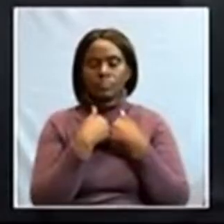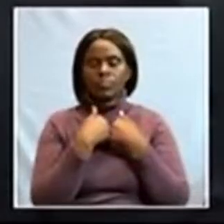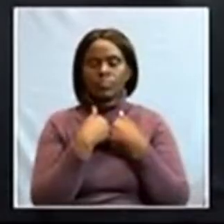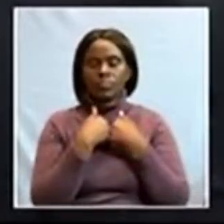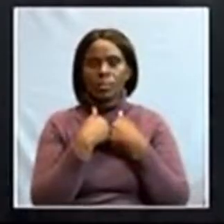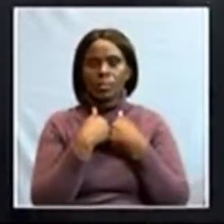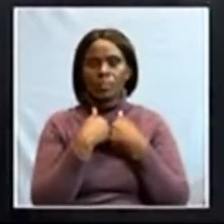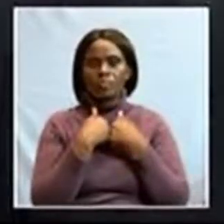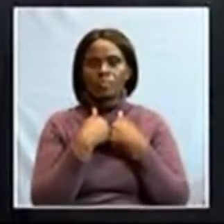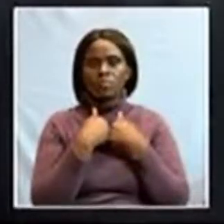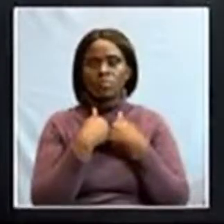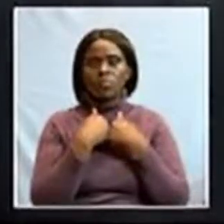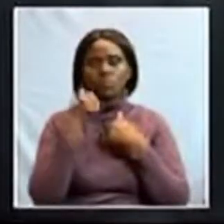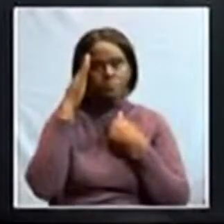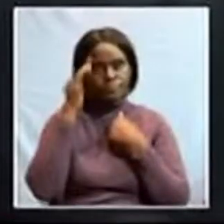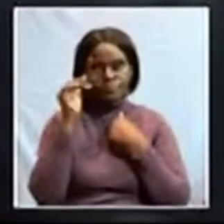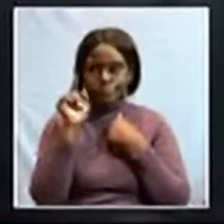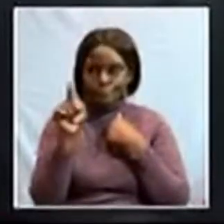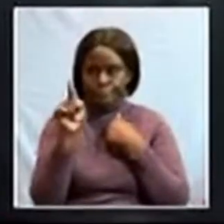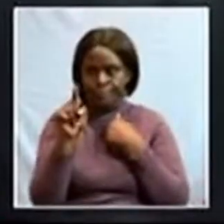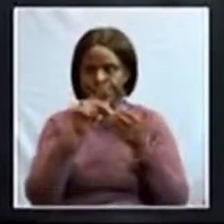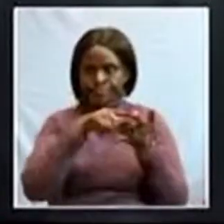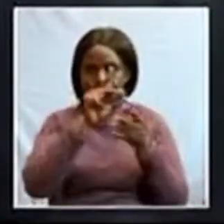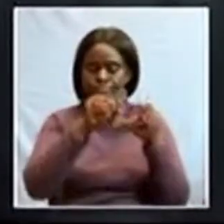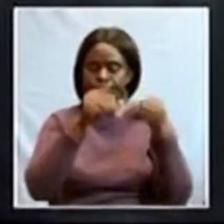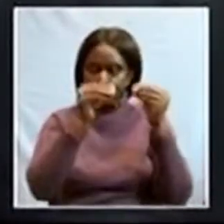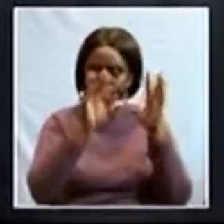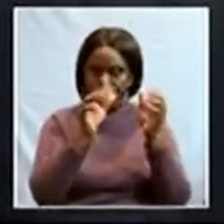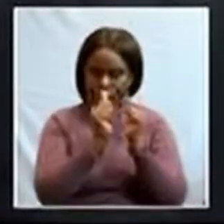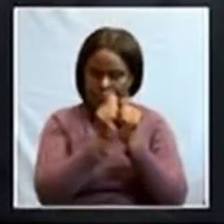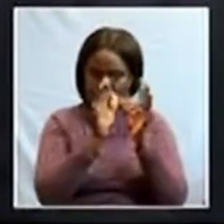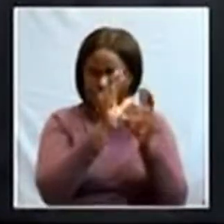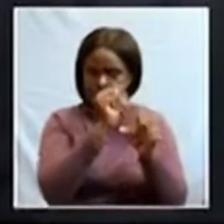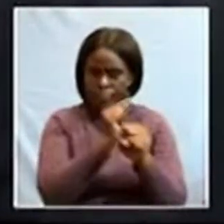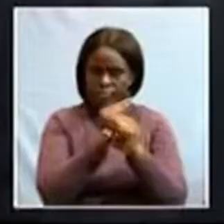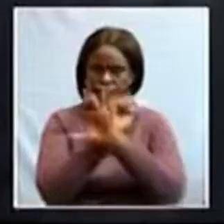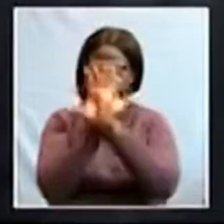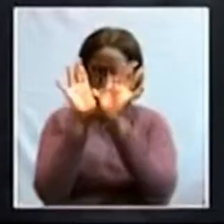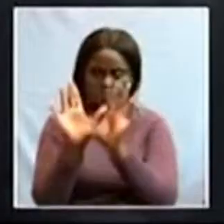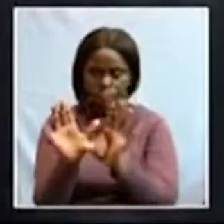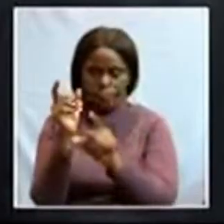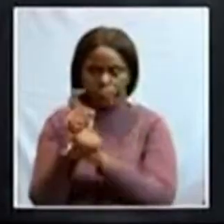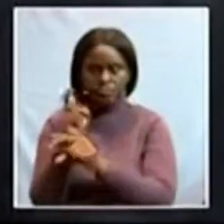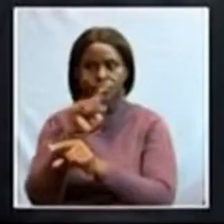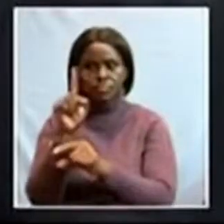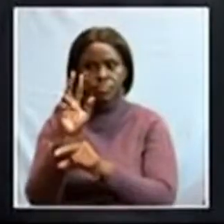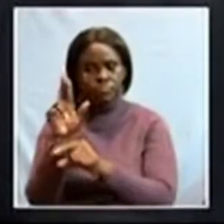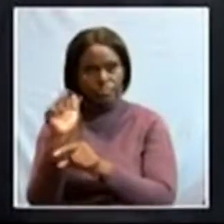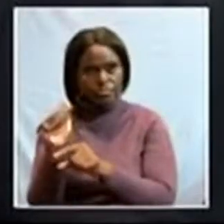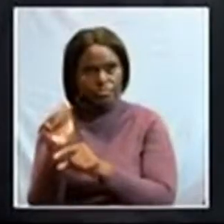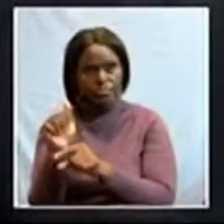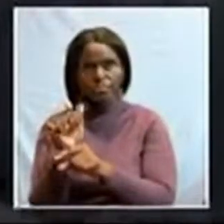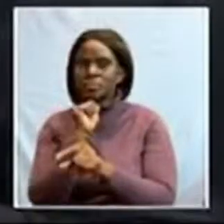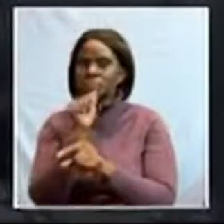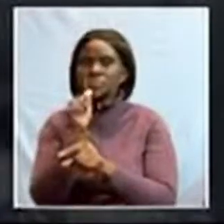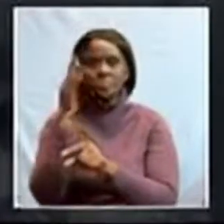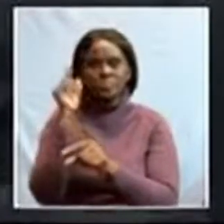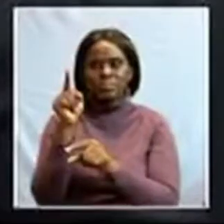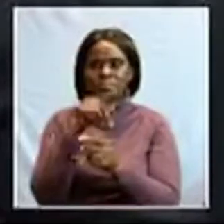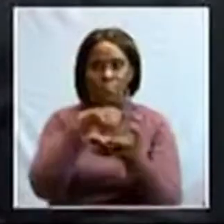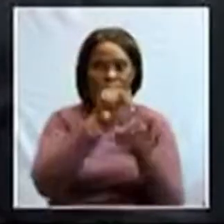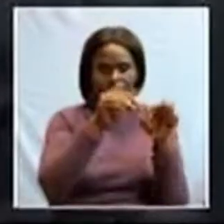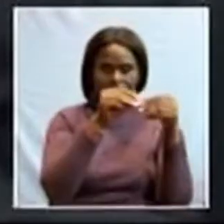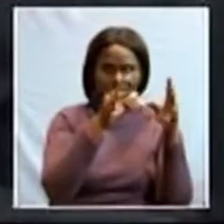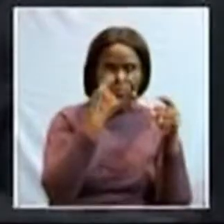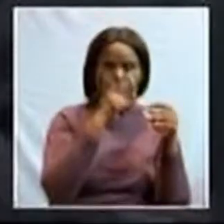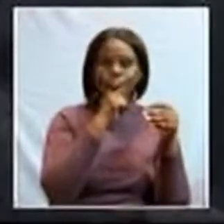The query is, why did you pay suppliers without getting clearance? It's not why did you pay